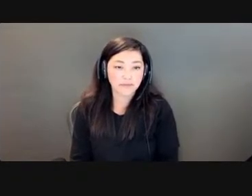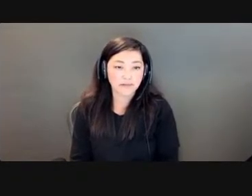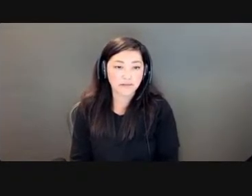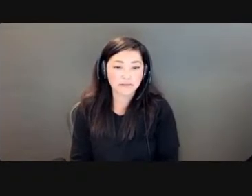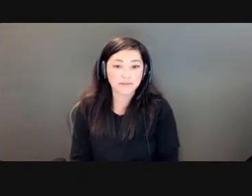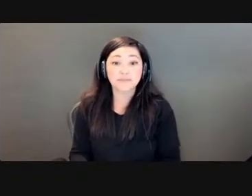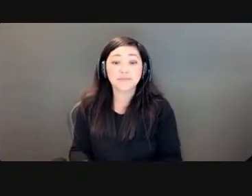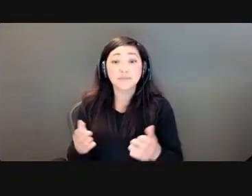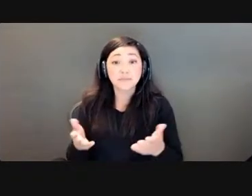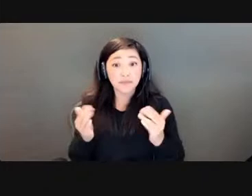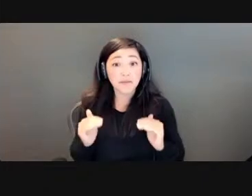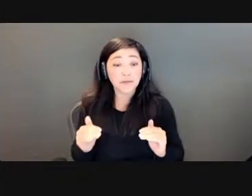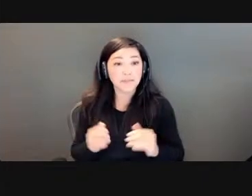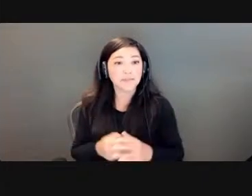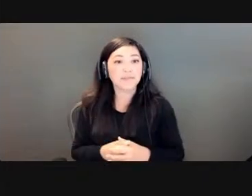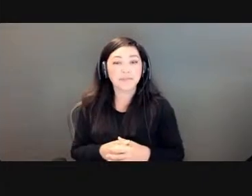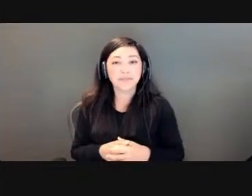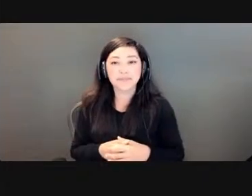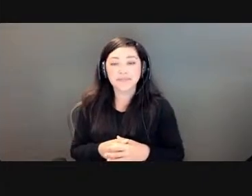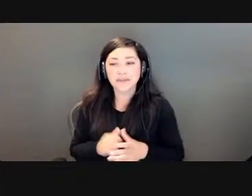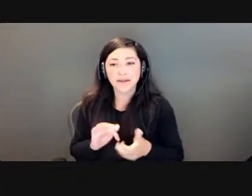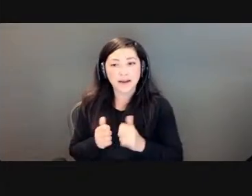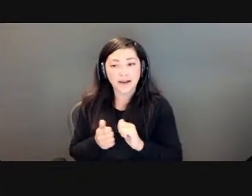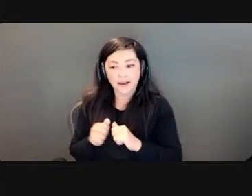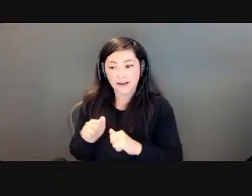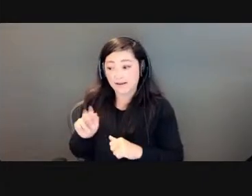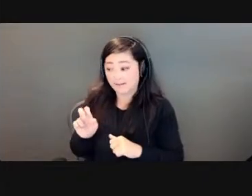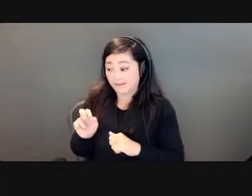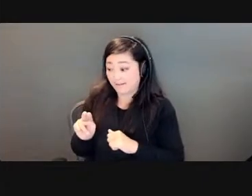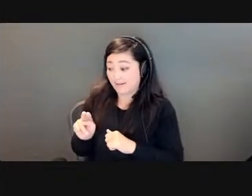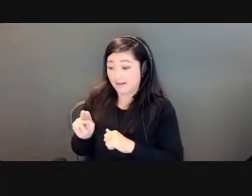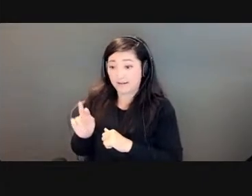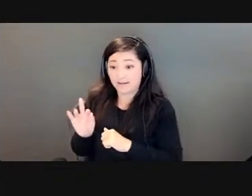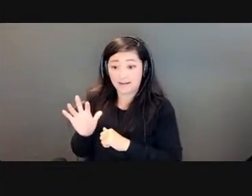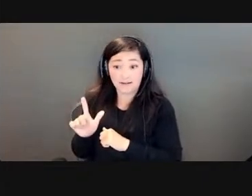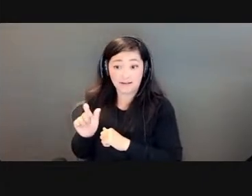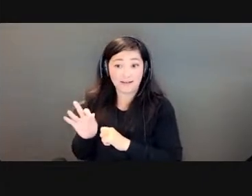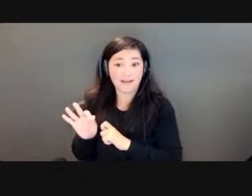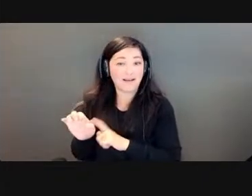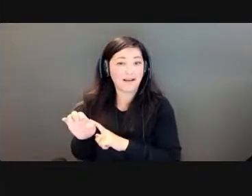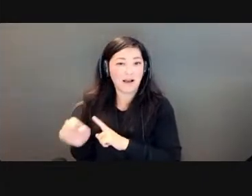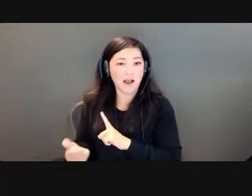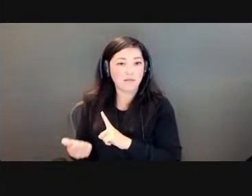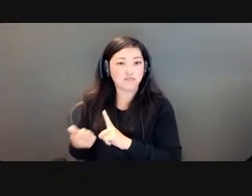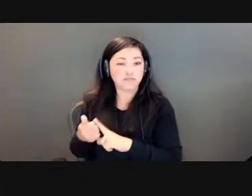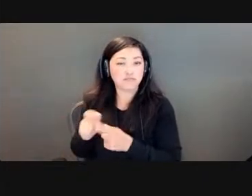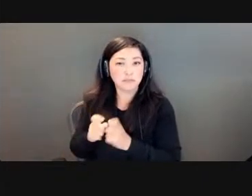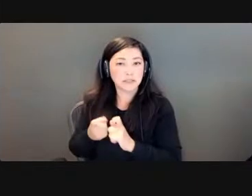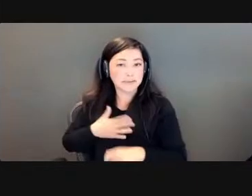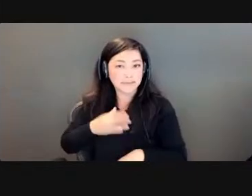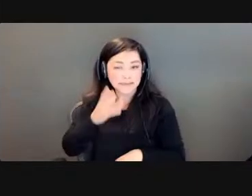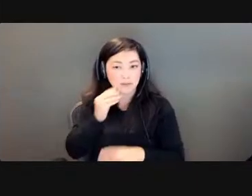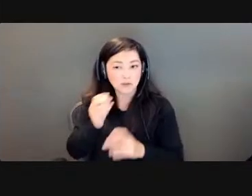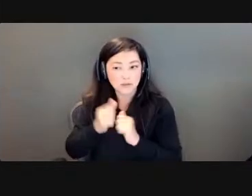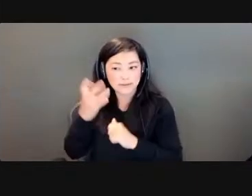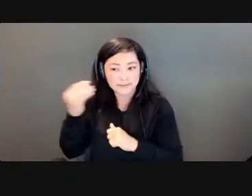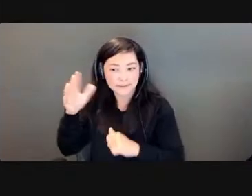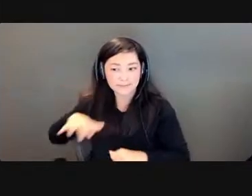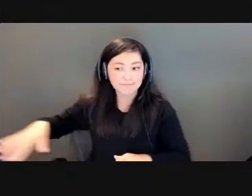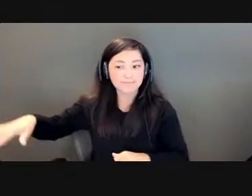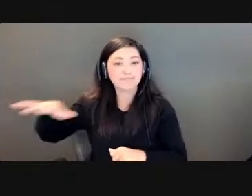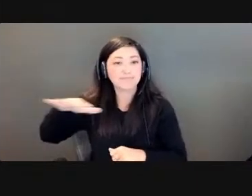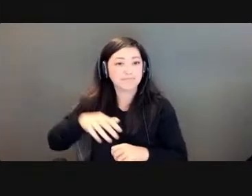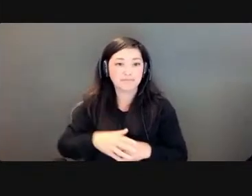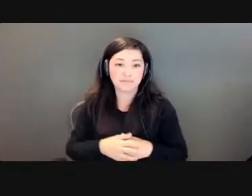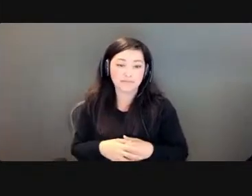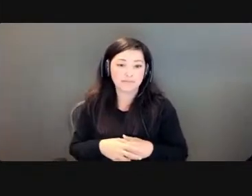The next slide is titled How Van Life Has Changed My Experience in the Outdoors. And below there's some text. It just says, I